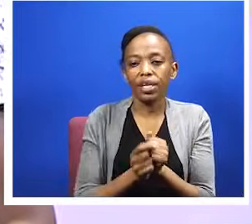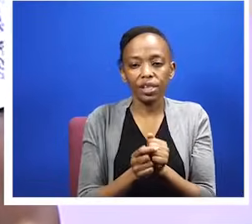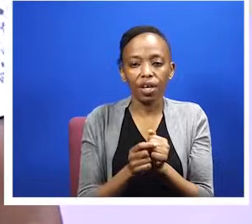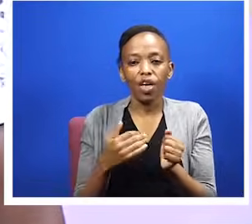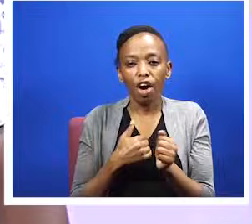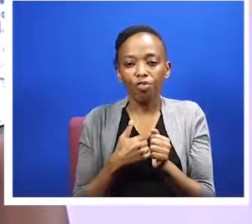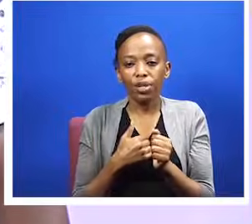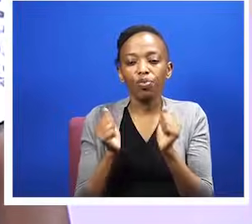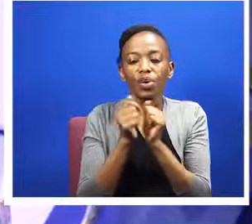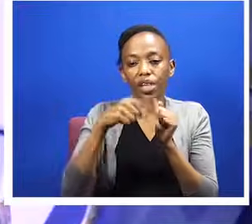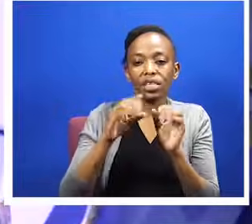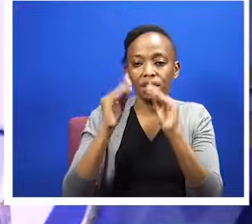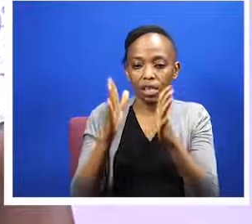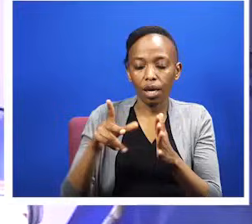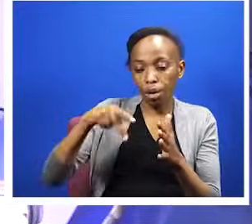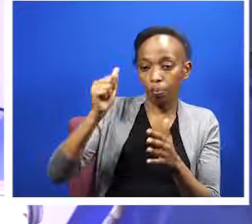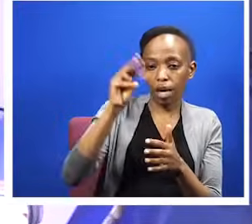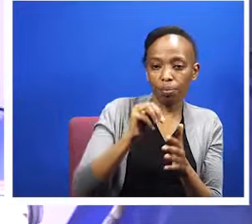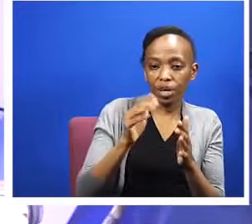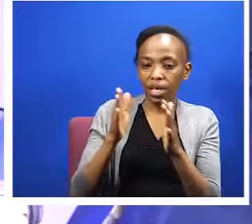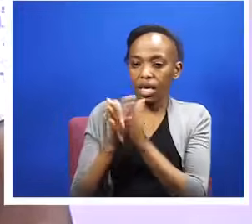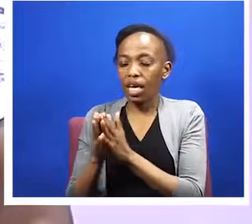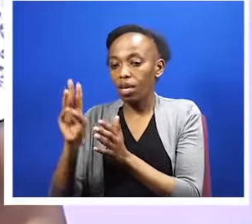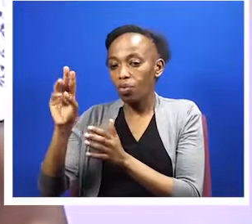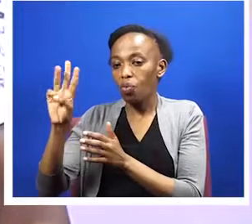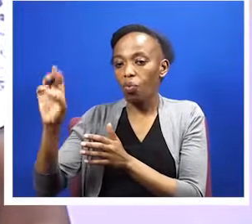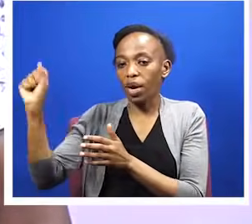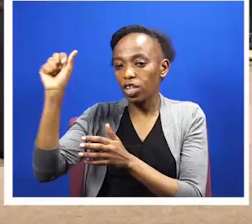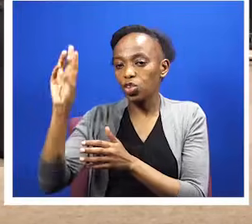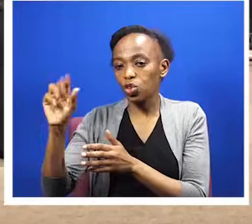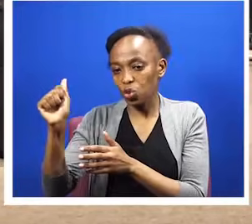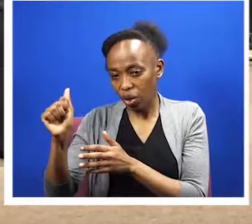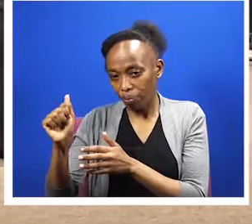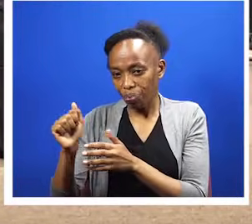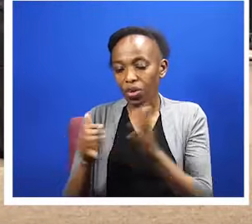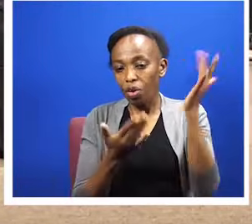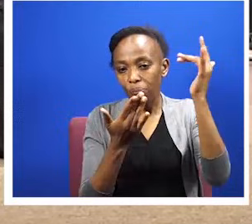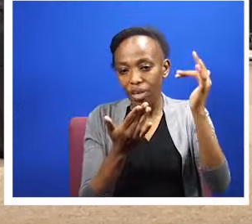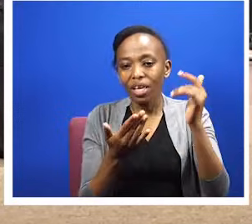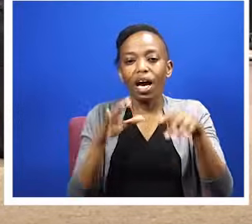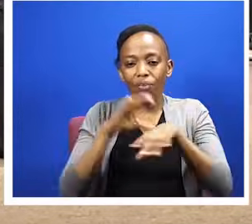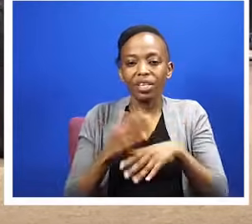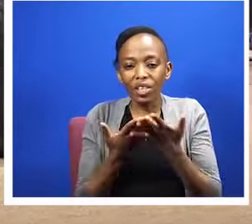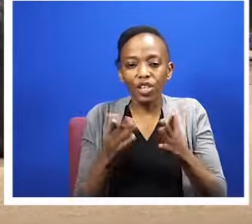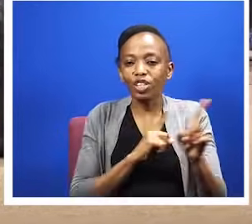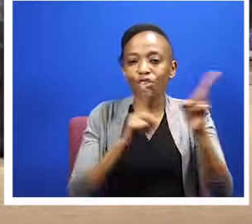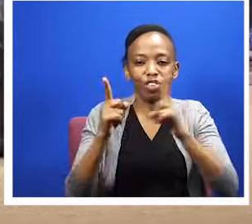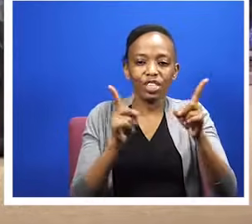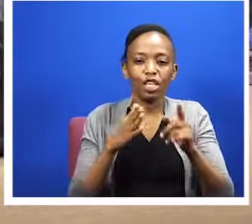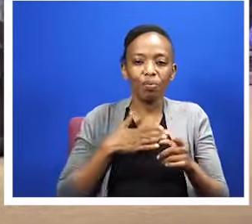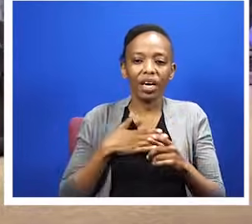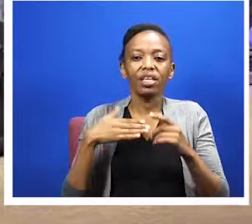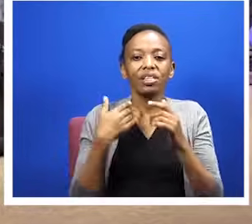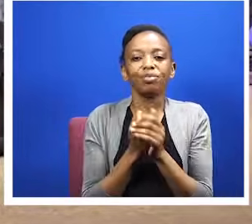been with us, our teachers. Teacher Pam. And myself, Teacher Waswa. So looking forward to go and I'm getting my stuff to go for my journey. Off to our